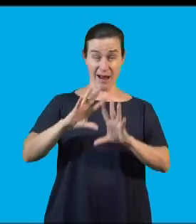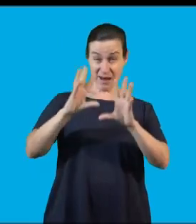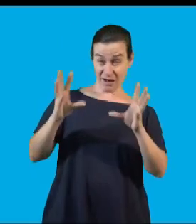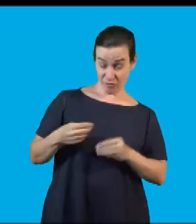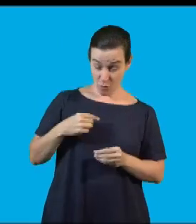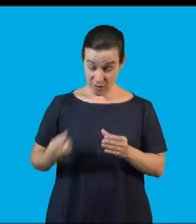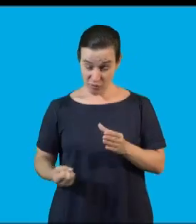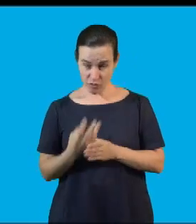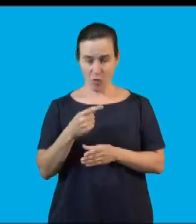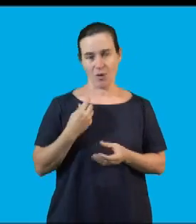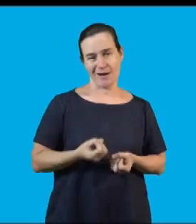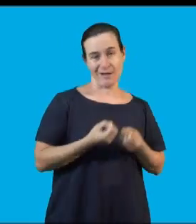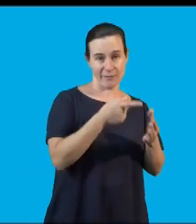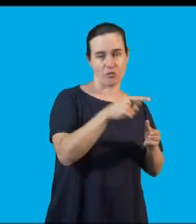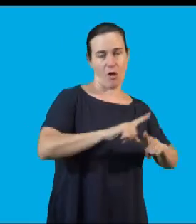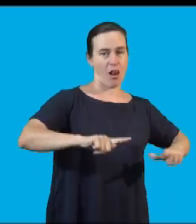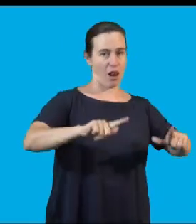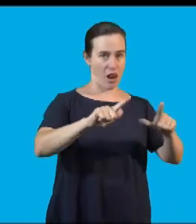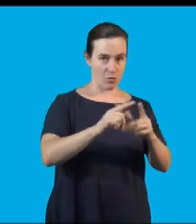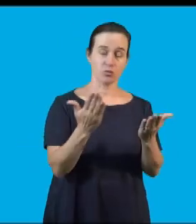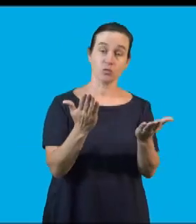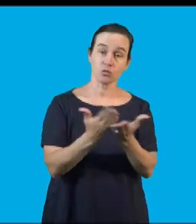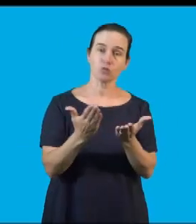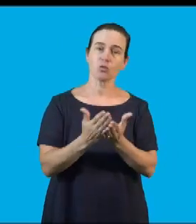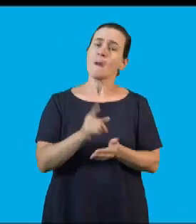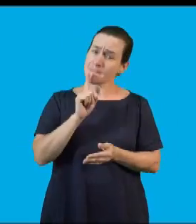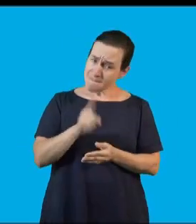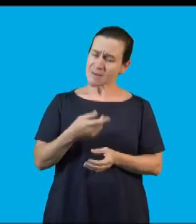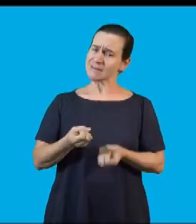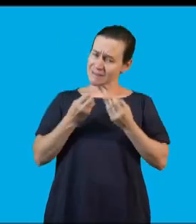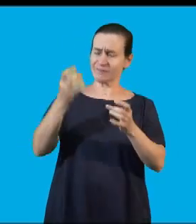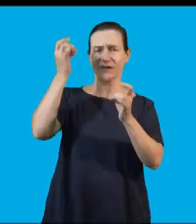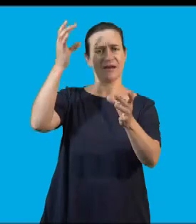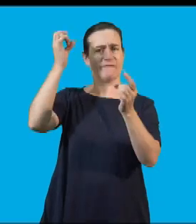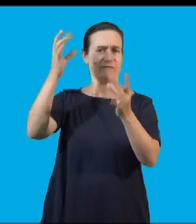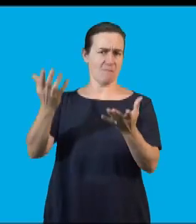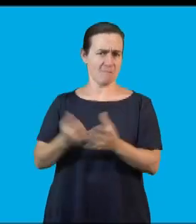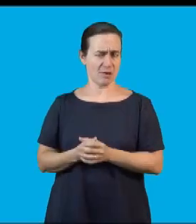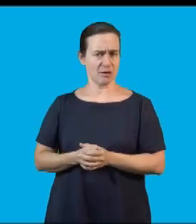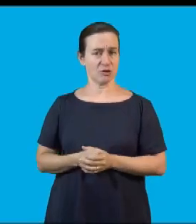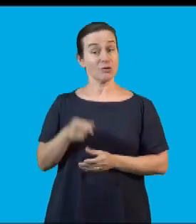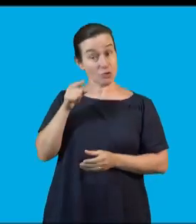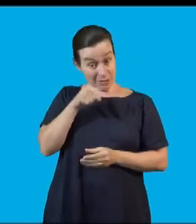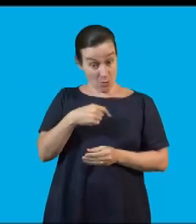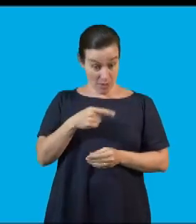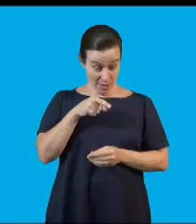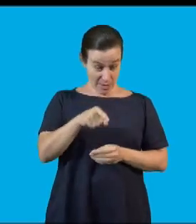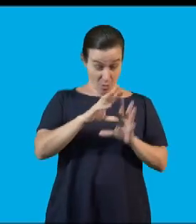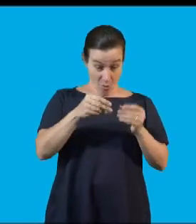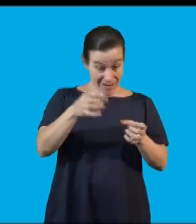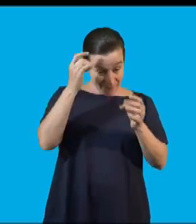be donated to the local school. It's very important to give this information as it is part of the